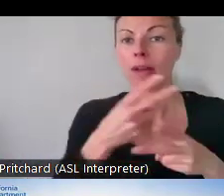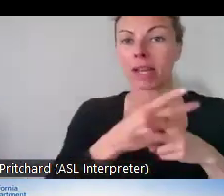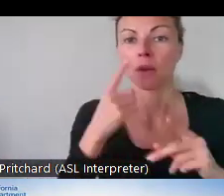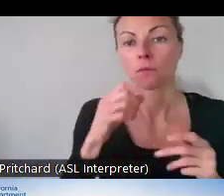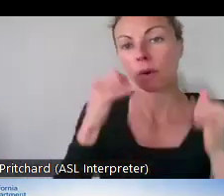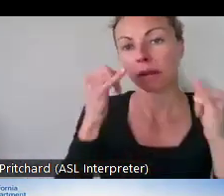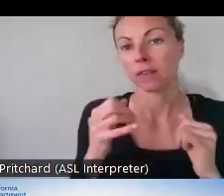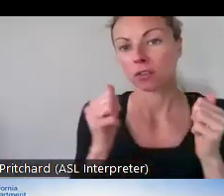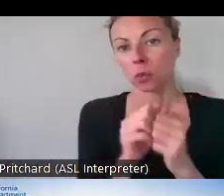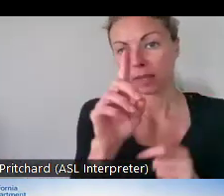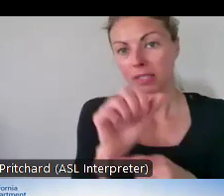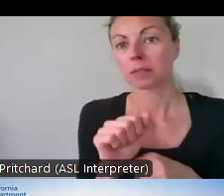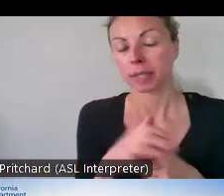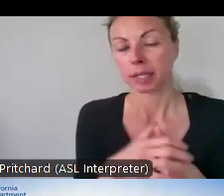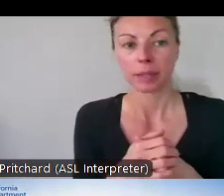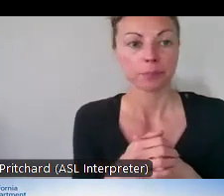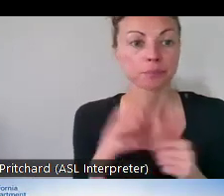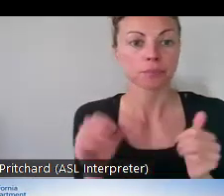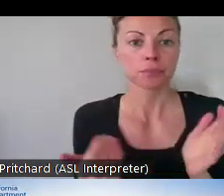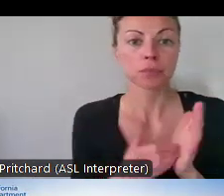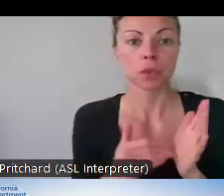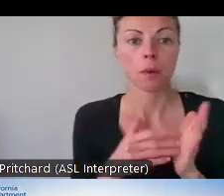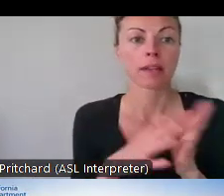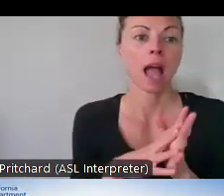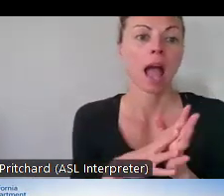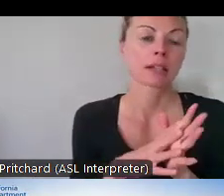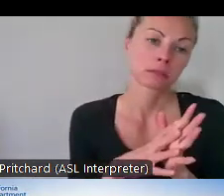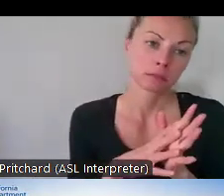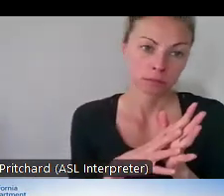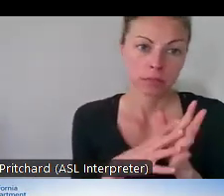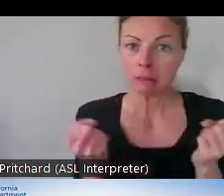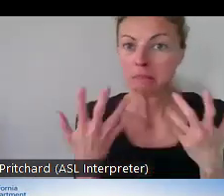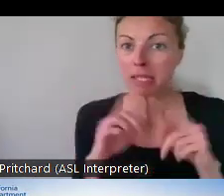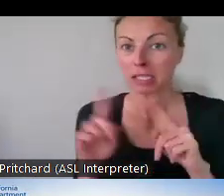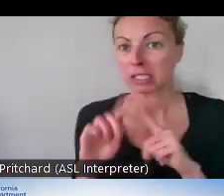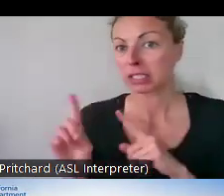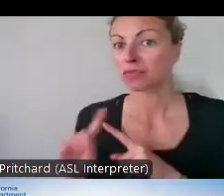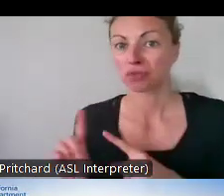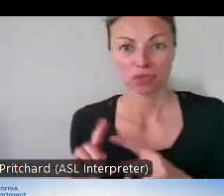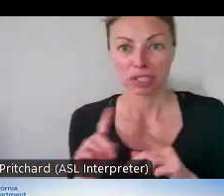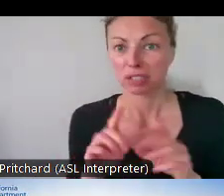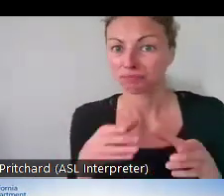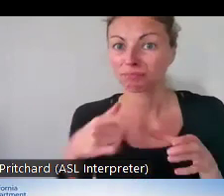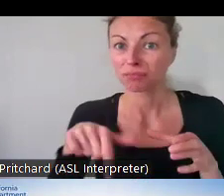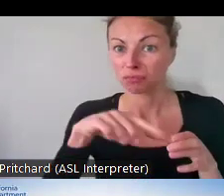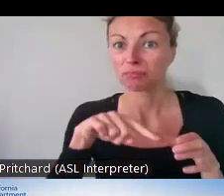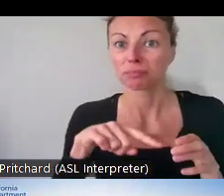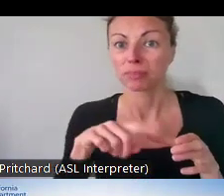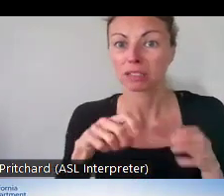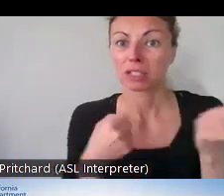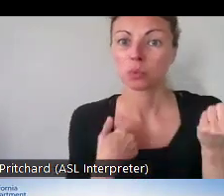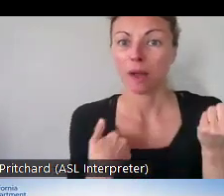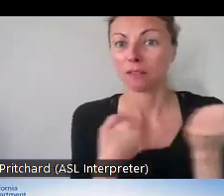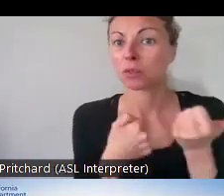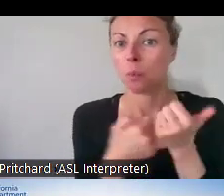individual with a disability. So again, wrapping around many different populations that need support in